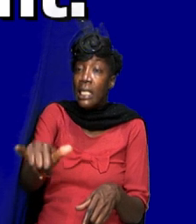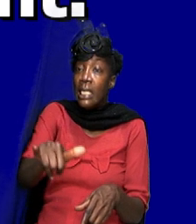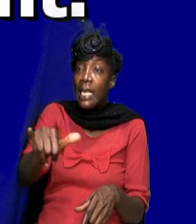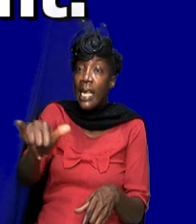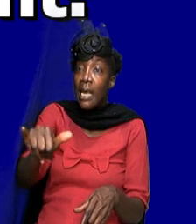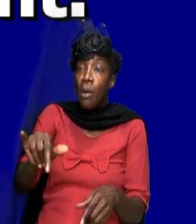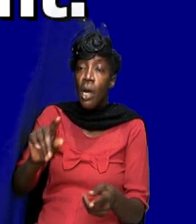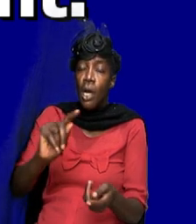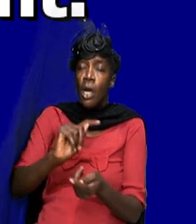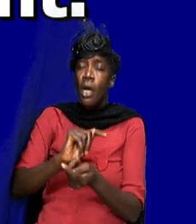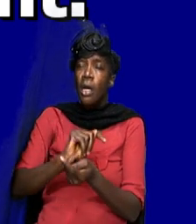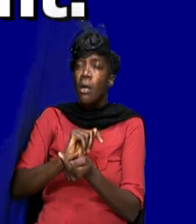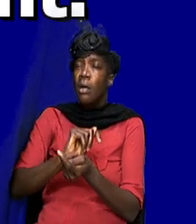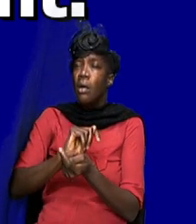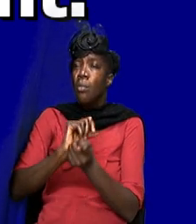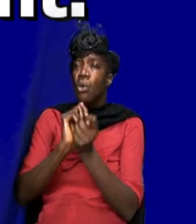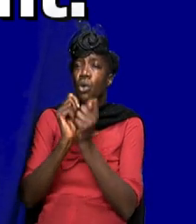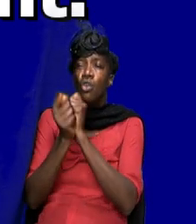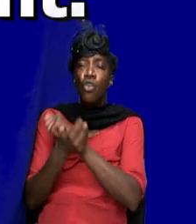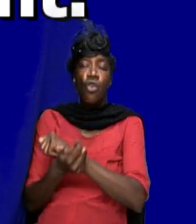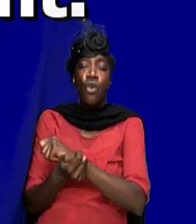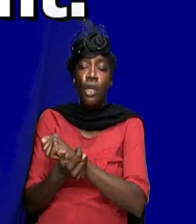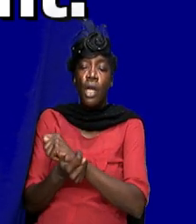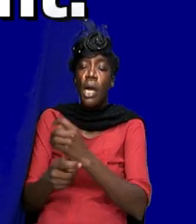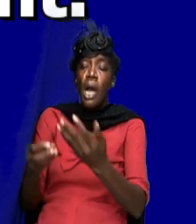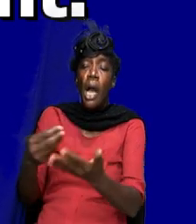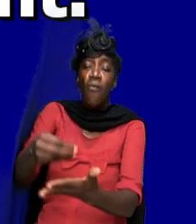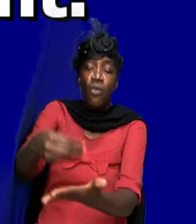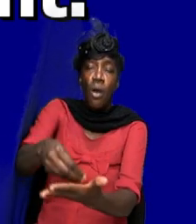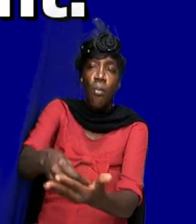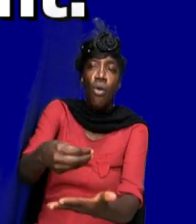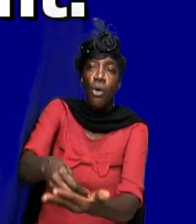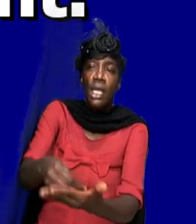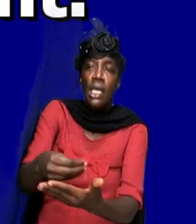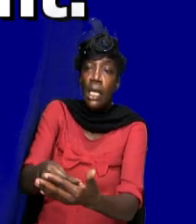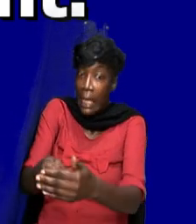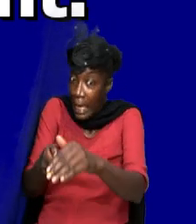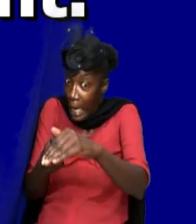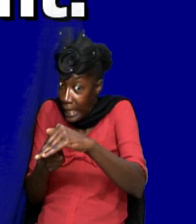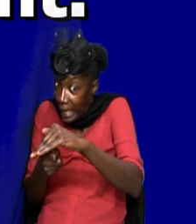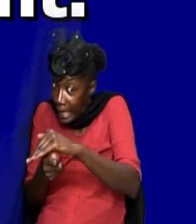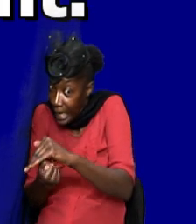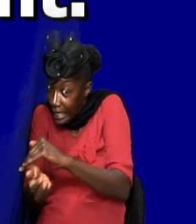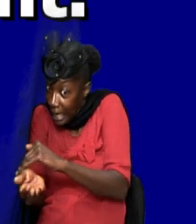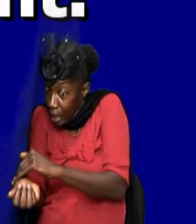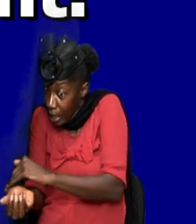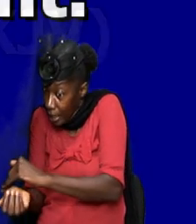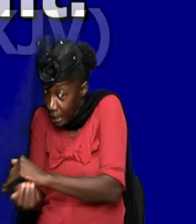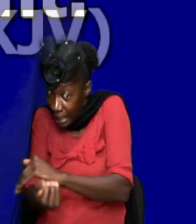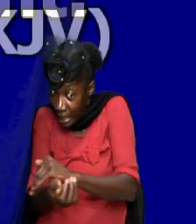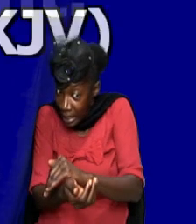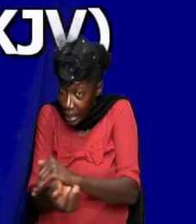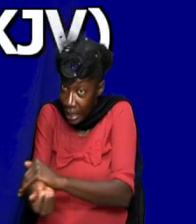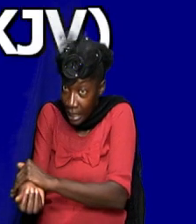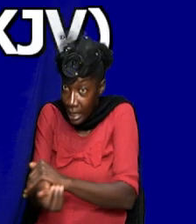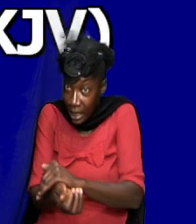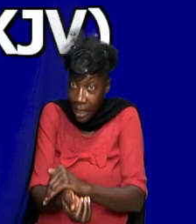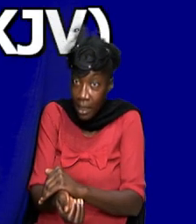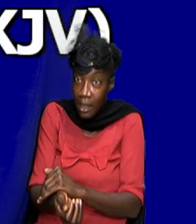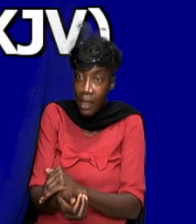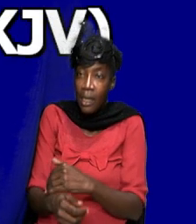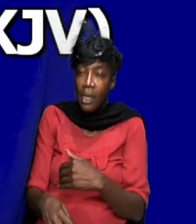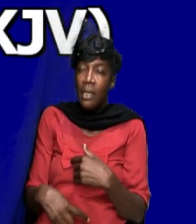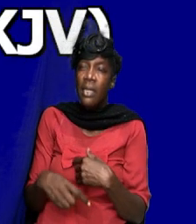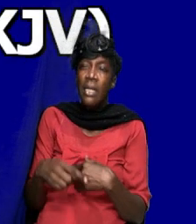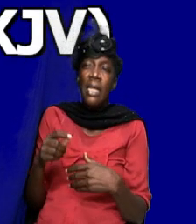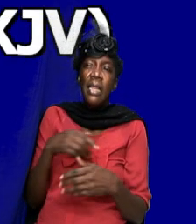but turned aside after lucre, and took bribes and perverted judgment.